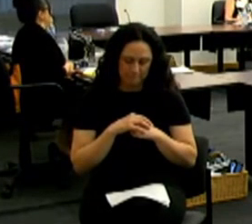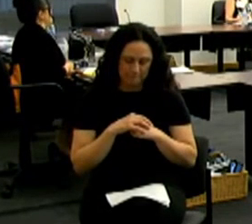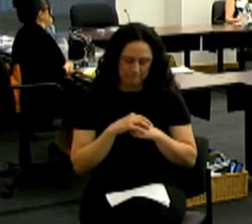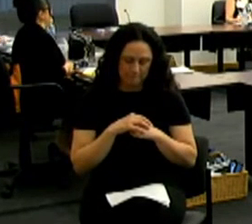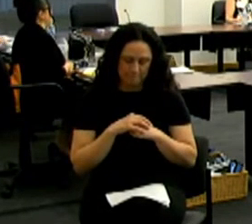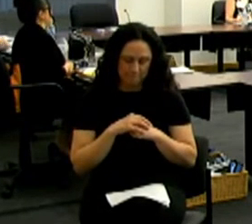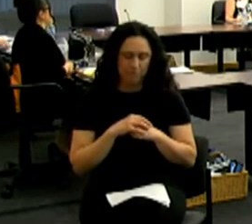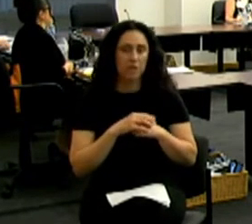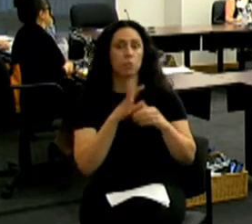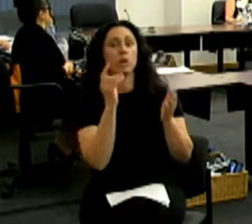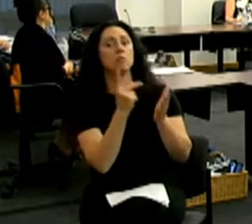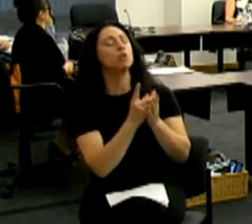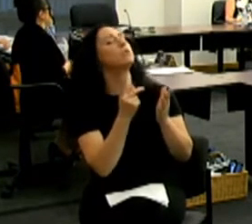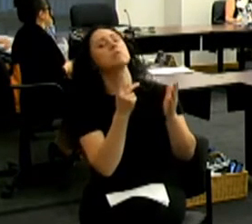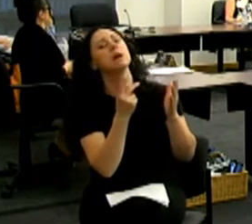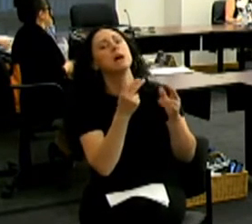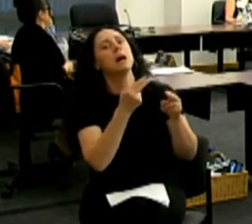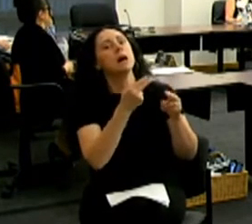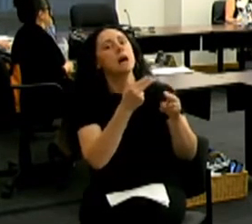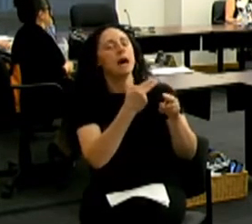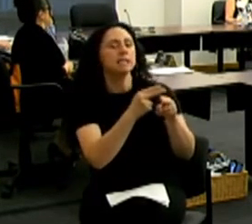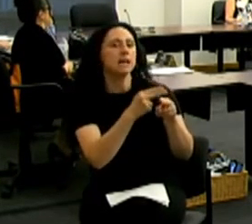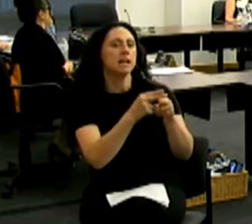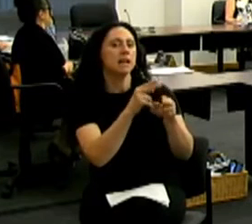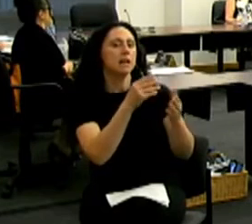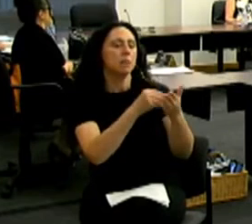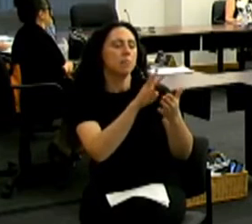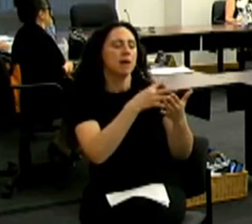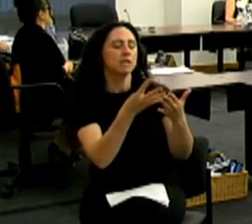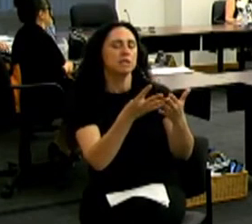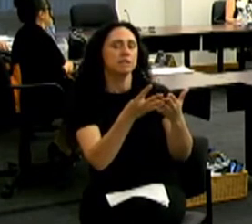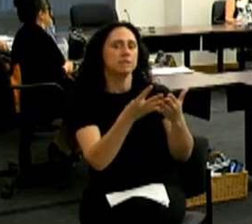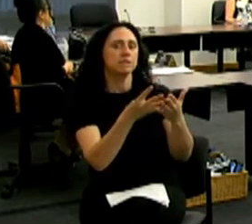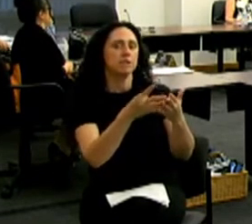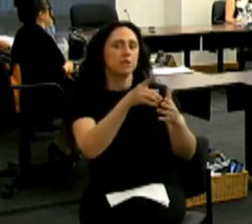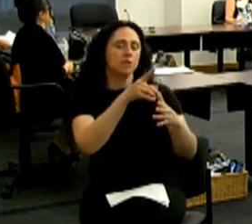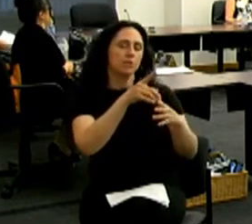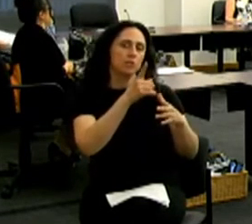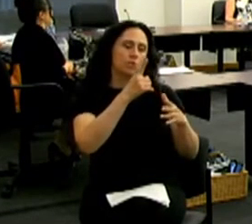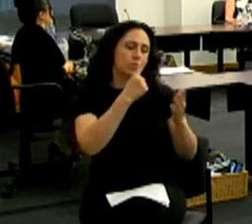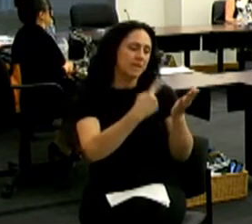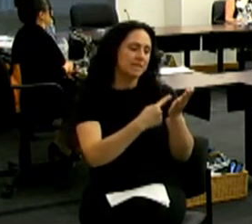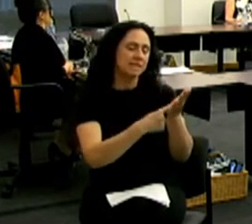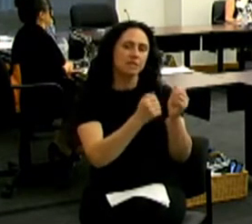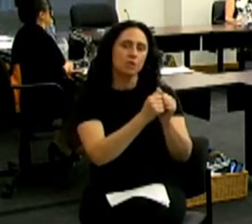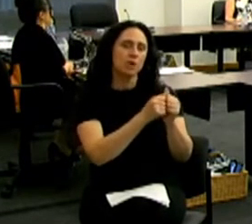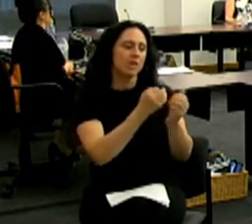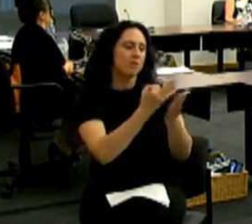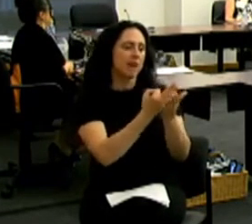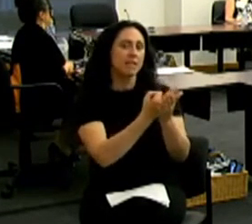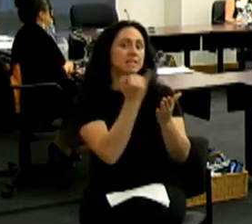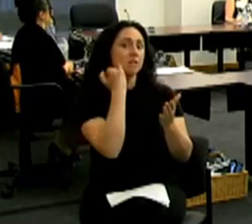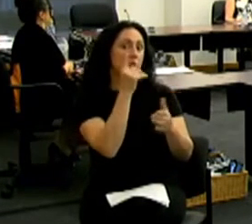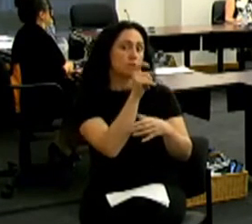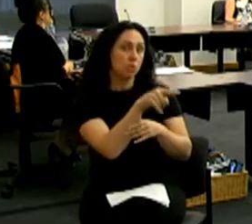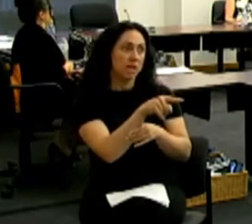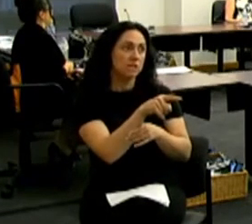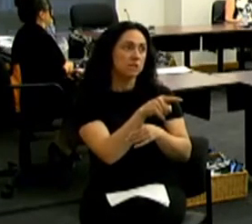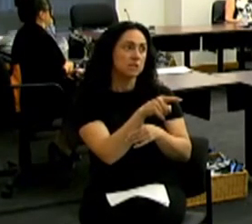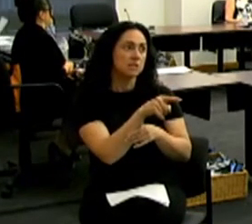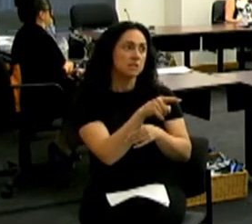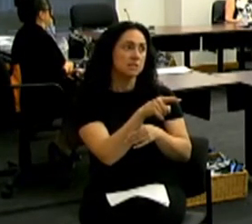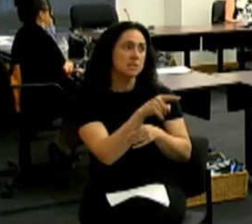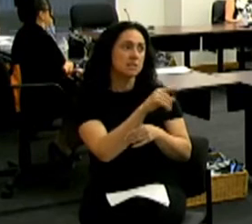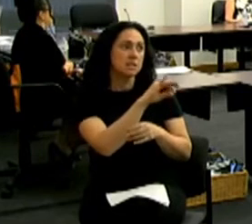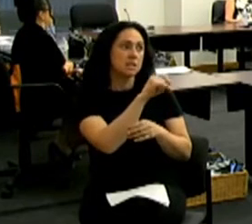We approved the tentative budget tonight. We kind of beat up finance over the last couple of meetings unless there's questions. Saying if there's questions,